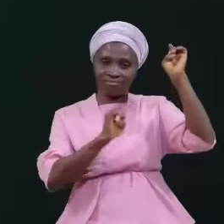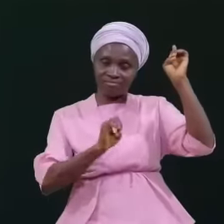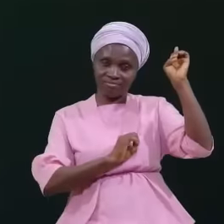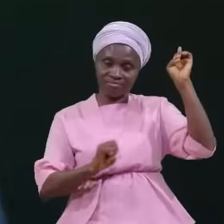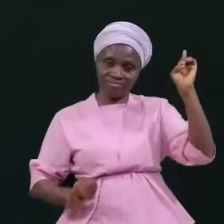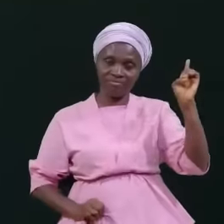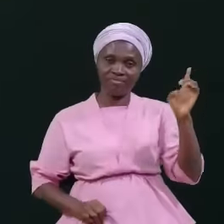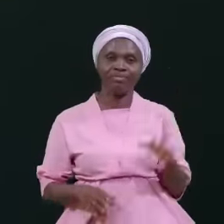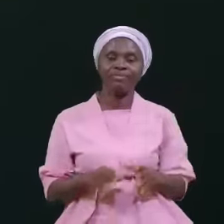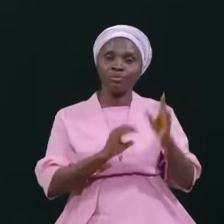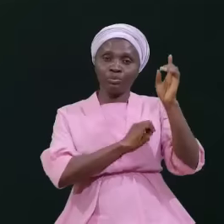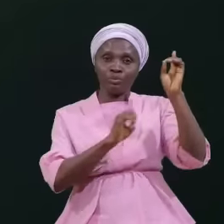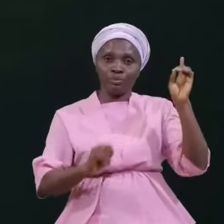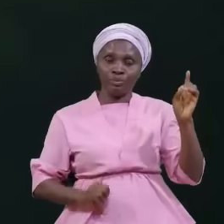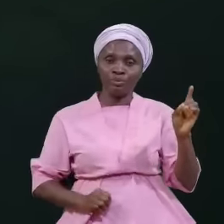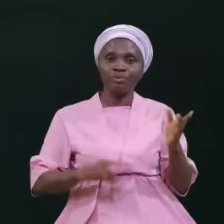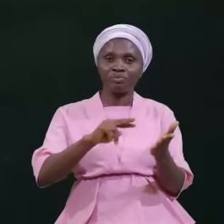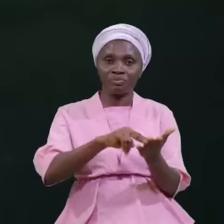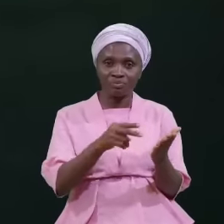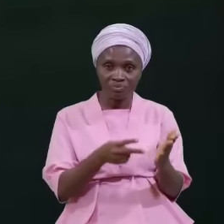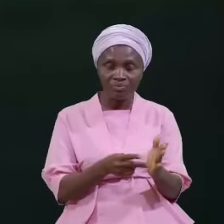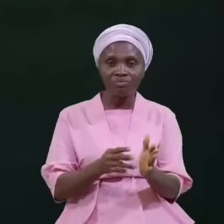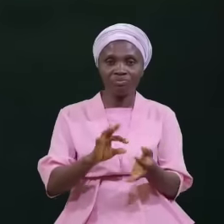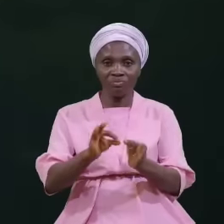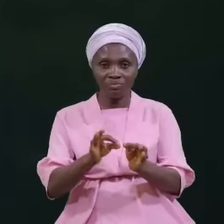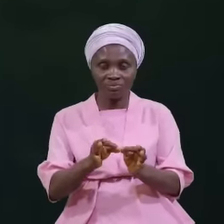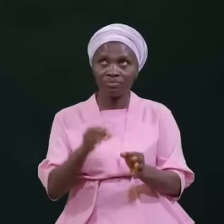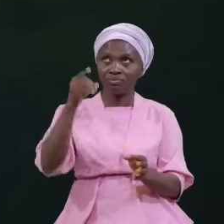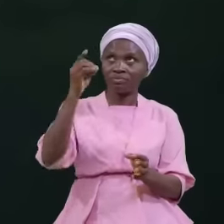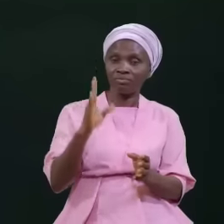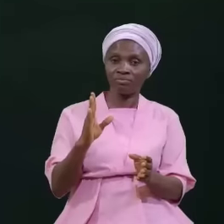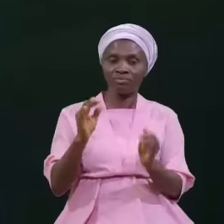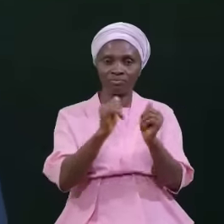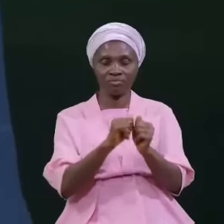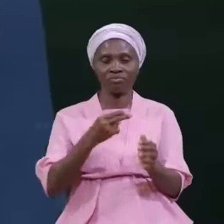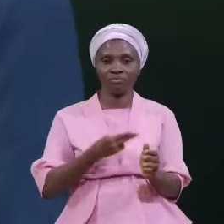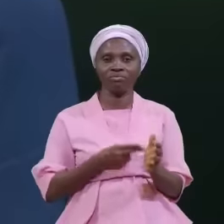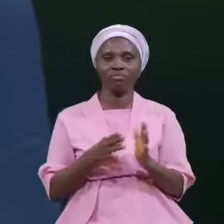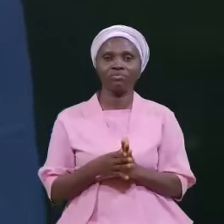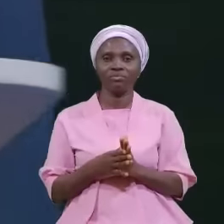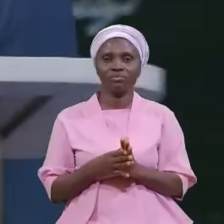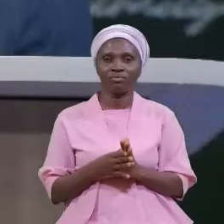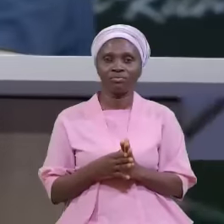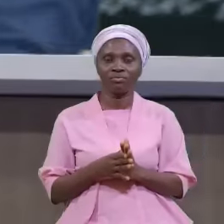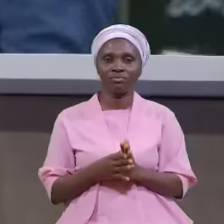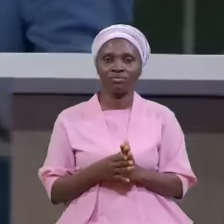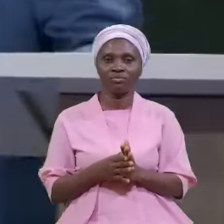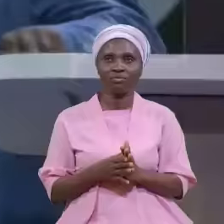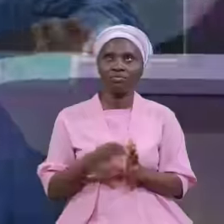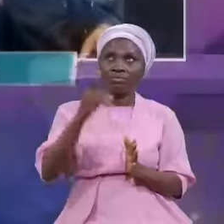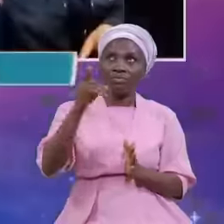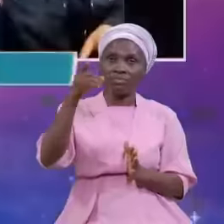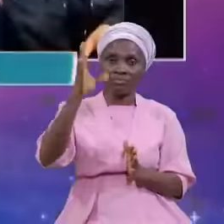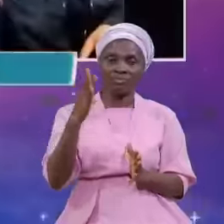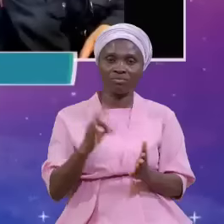being interpreted is God with us, in the God of glory, is the Lord of